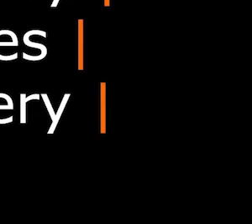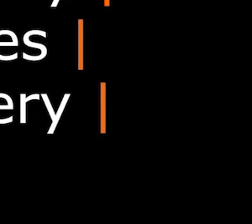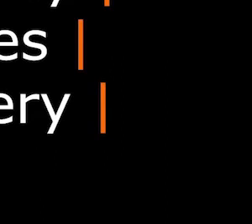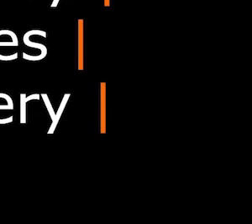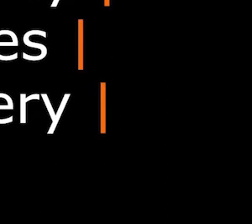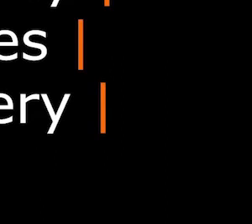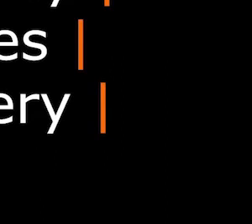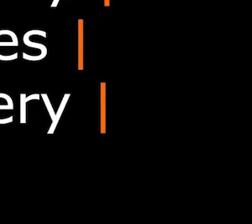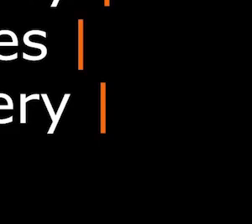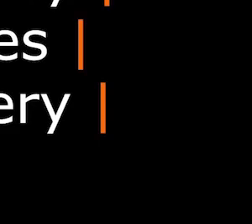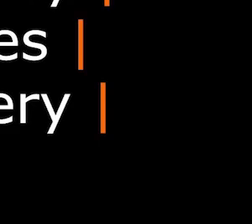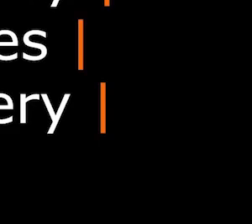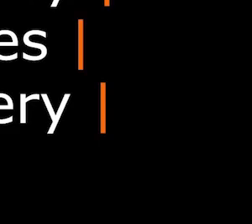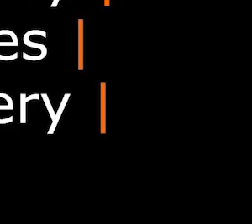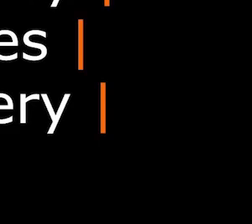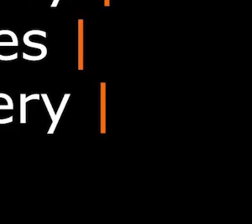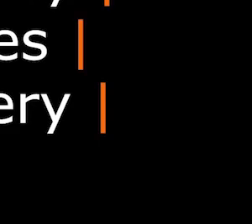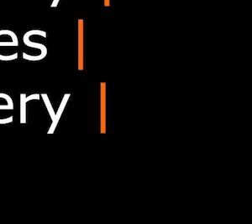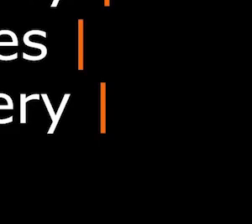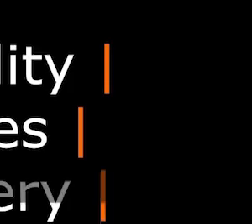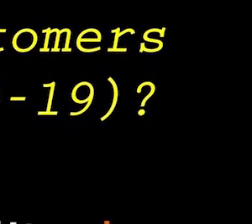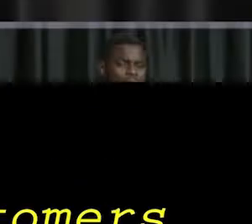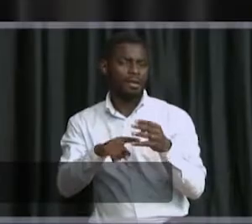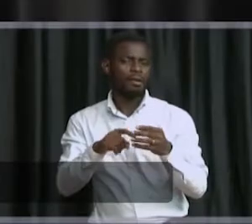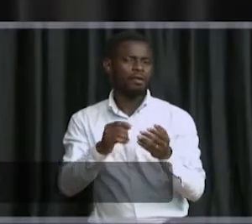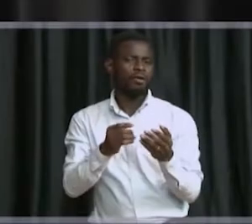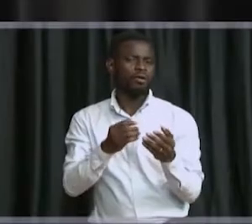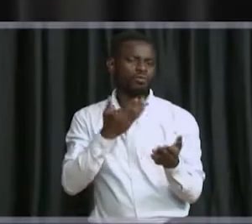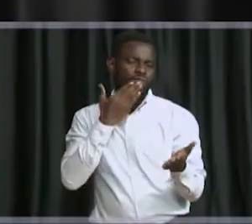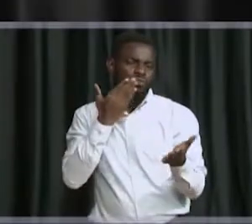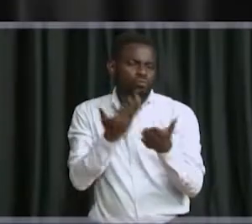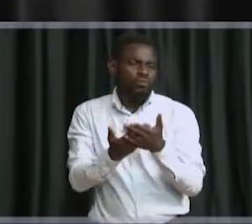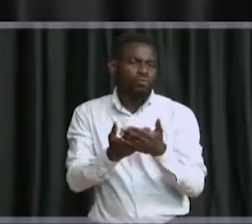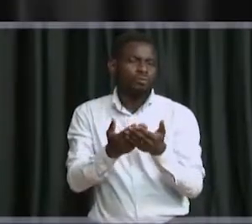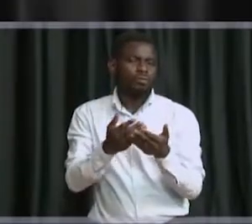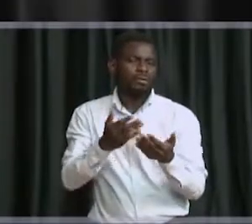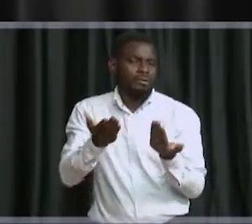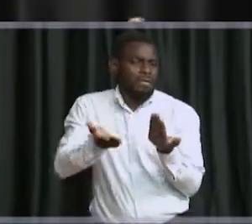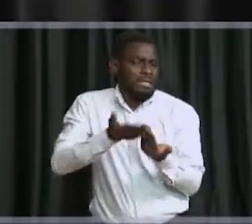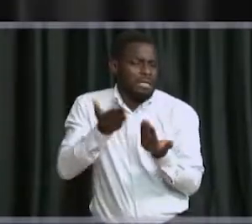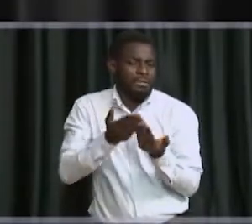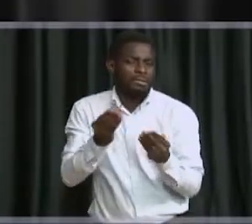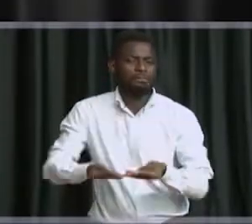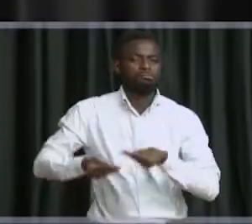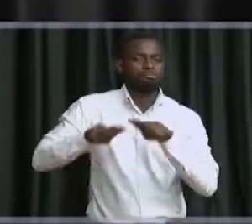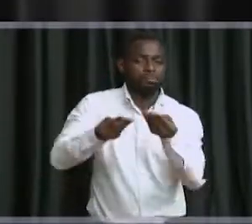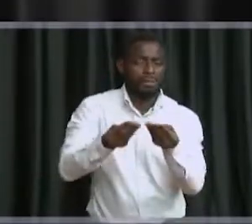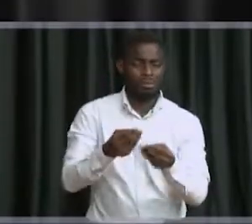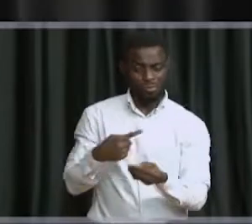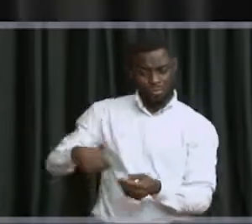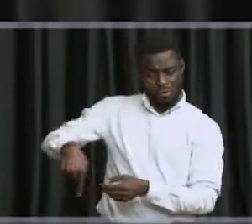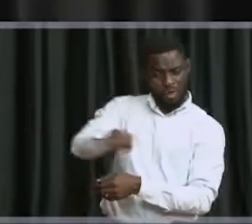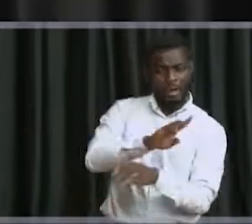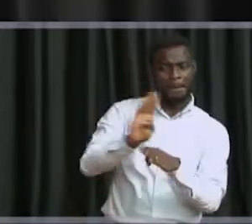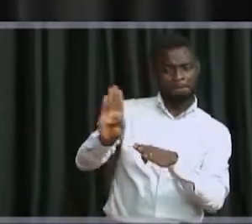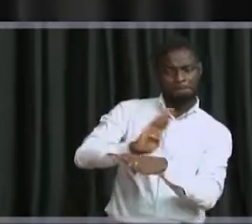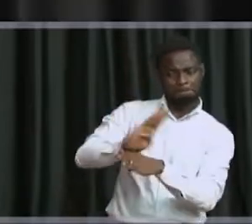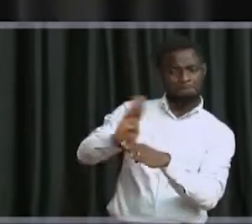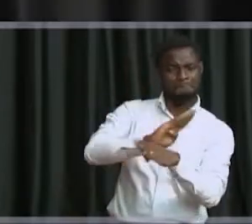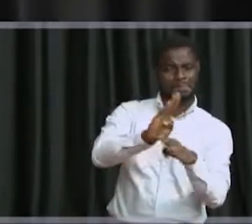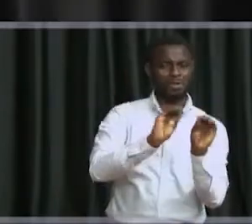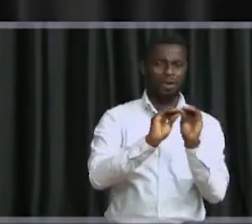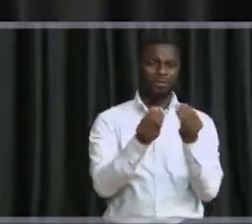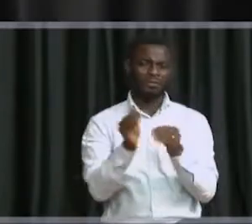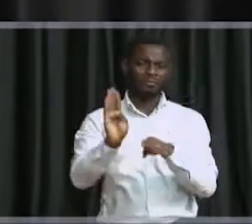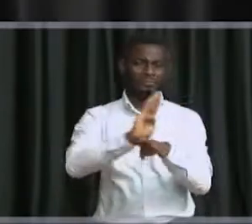afe ubehe kwa habe fasudia koma omua omu mre huu sa ujaa enko fuyi inibri omu jmumkra enti awasawode aduyanie koma